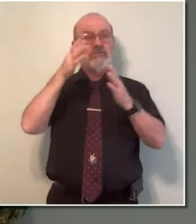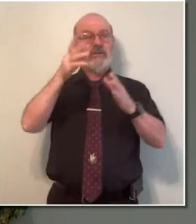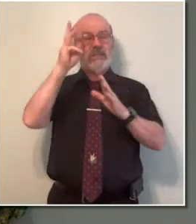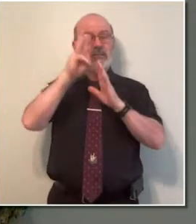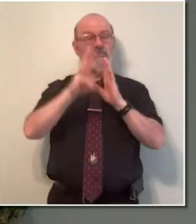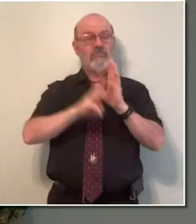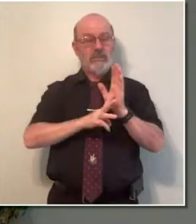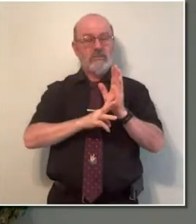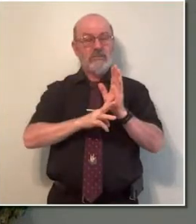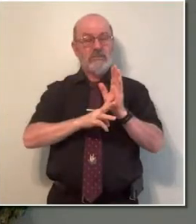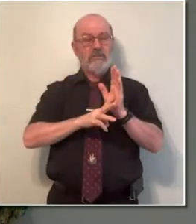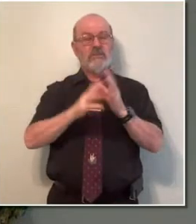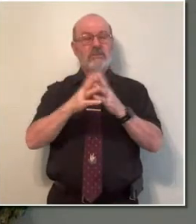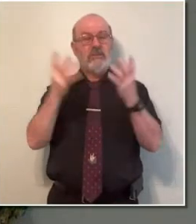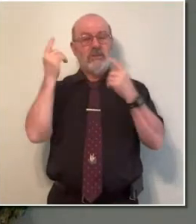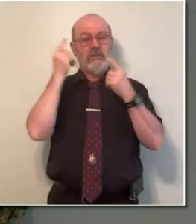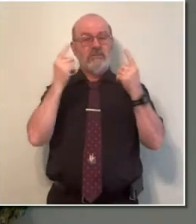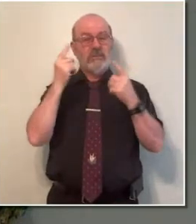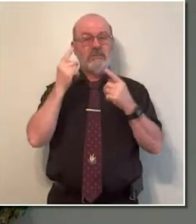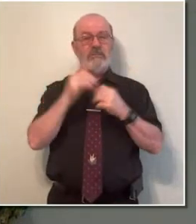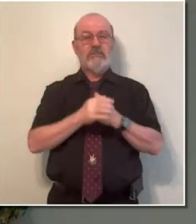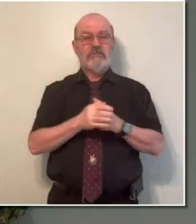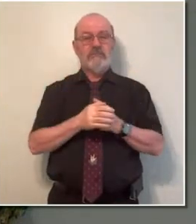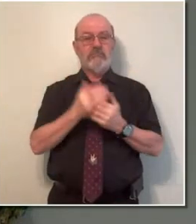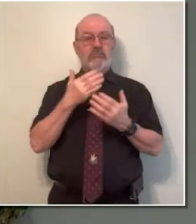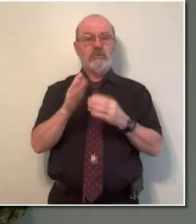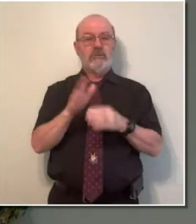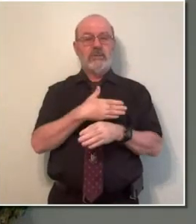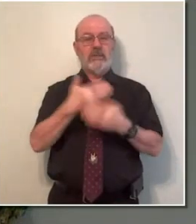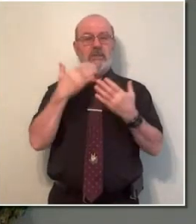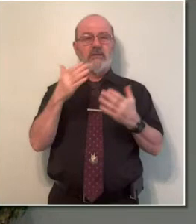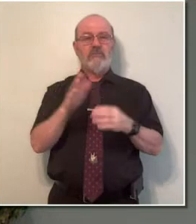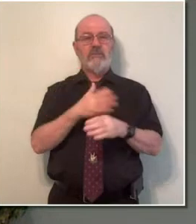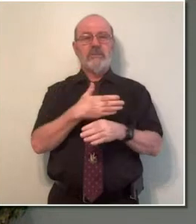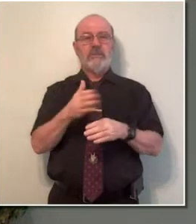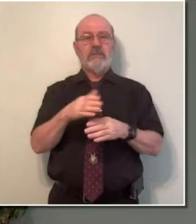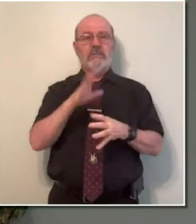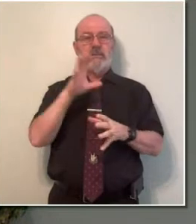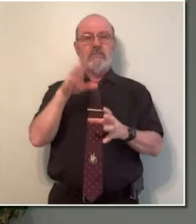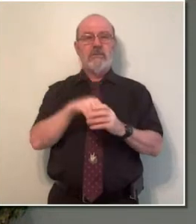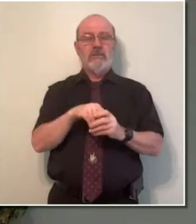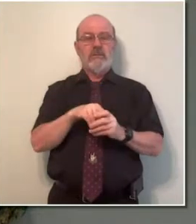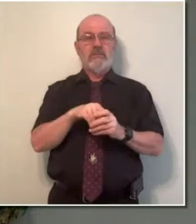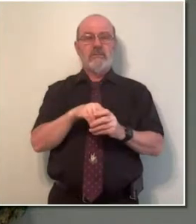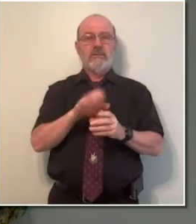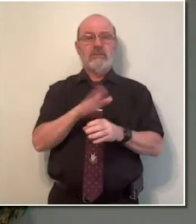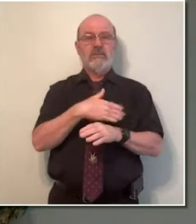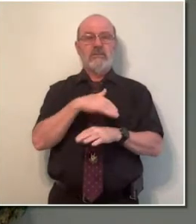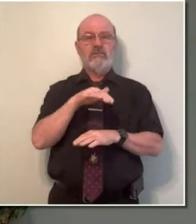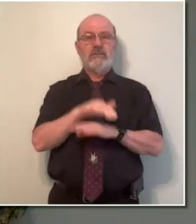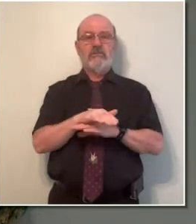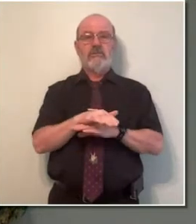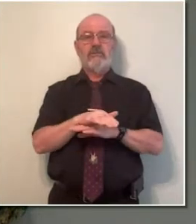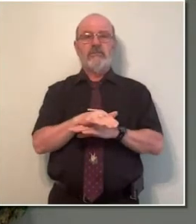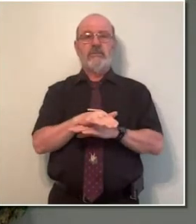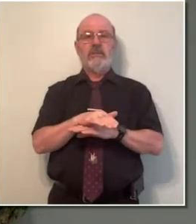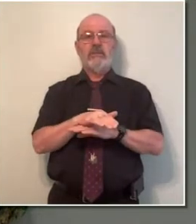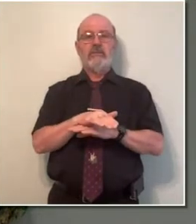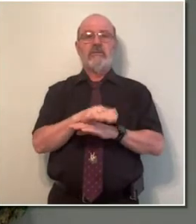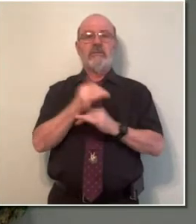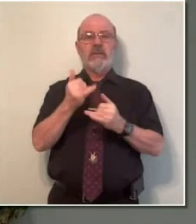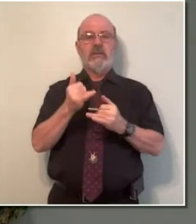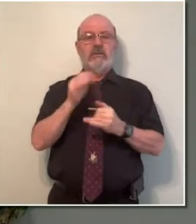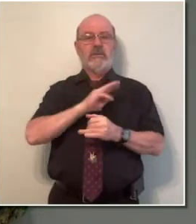It's a lot to think about. Good singing. Thank you for singing out and being a part of the song tonight. Let's take a moment to visit the mission